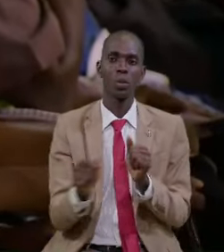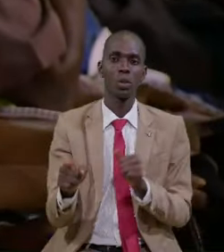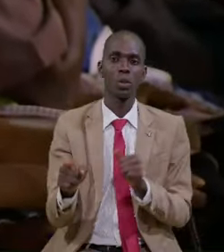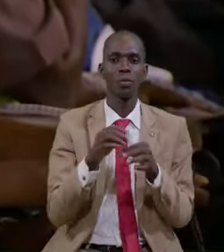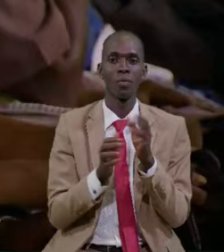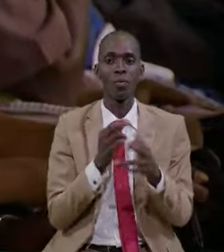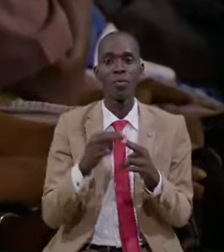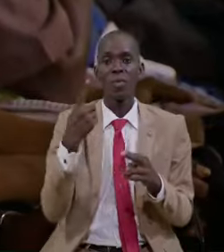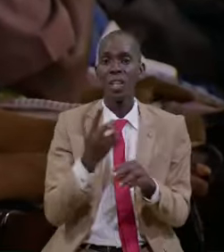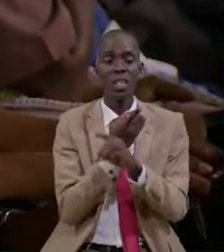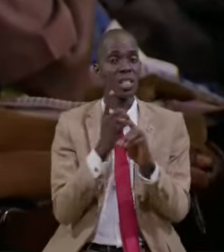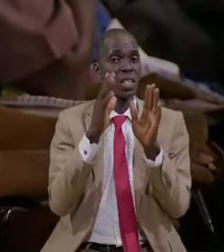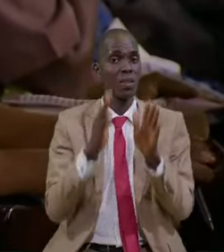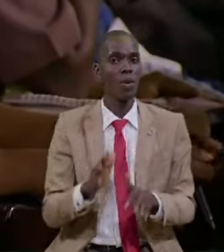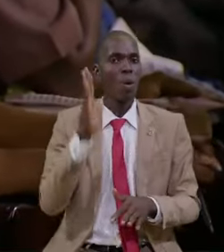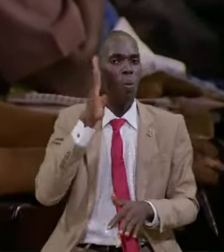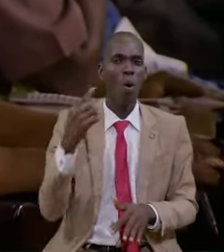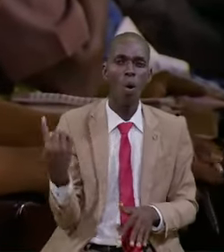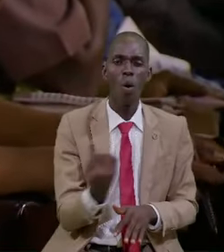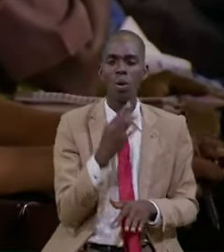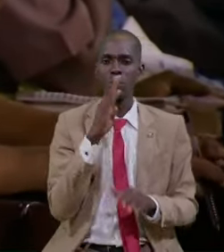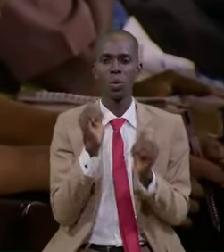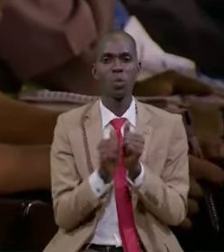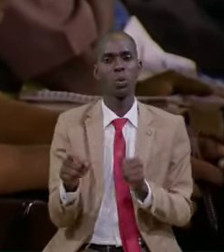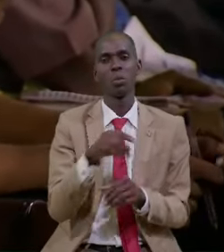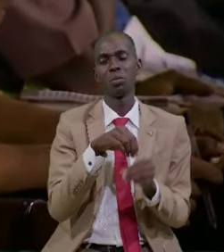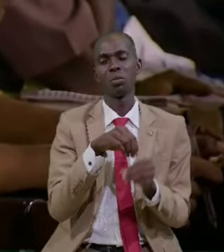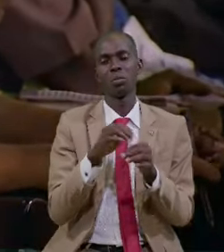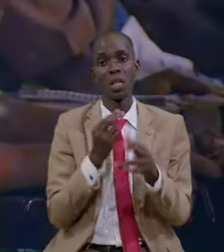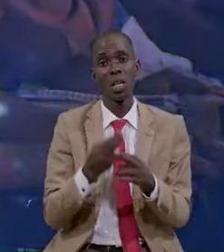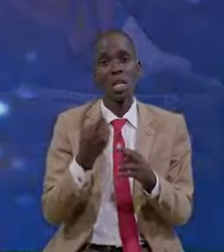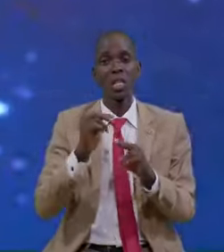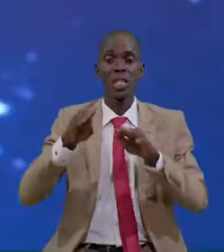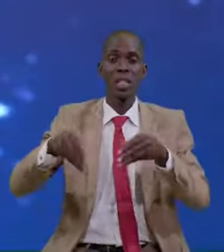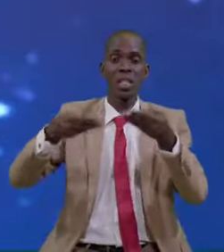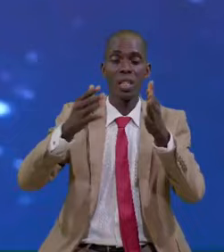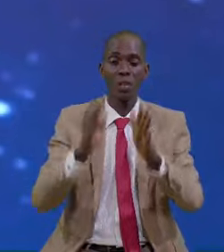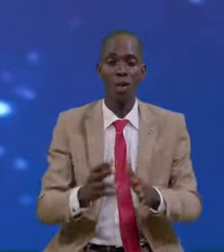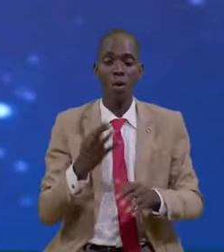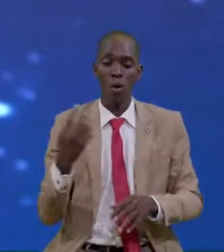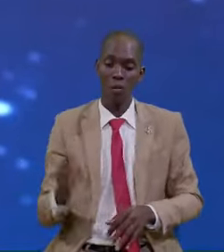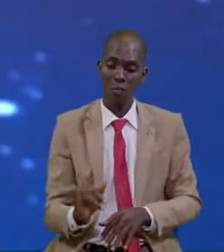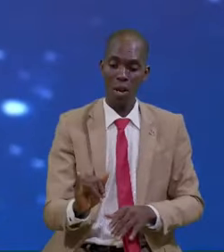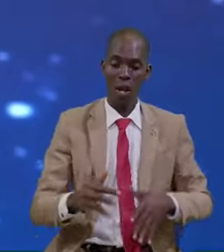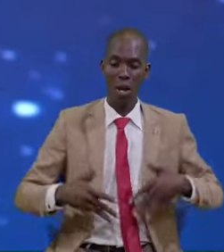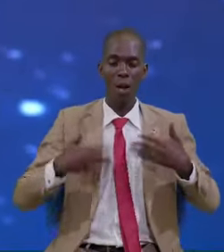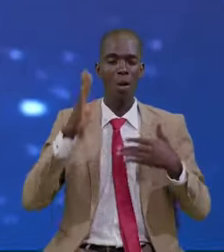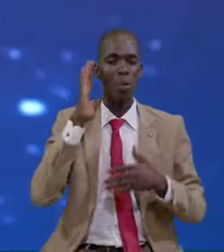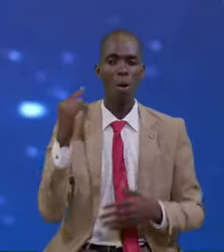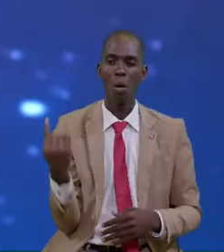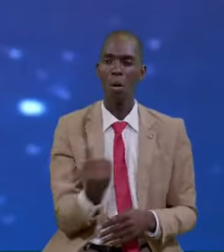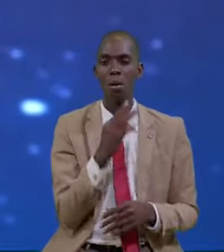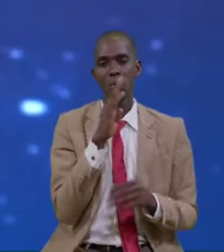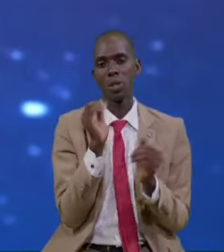be with you. The giver of life, everlasting life, he'll always be with you. And then he